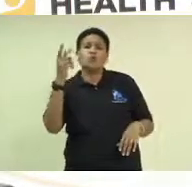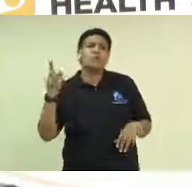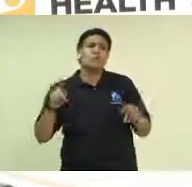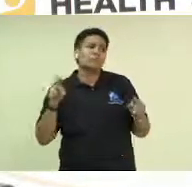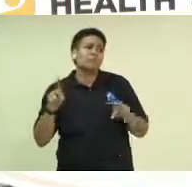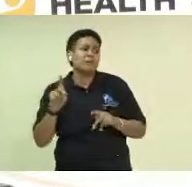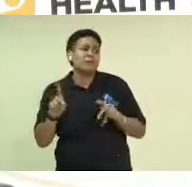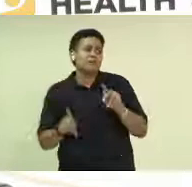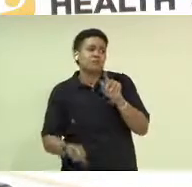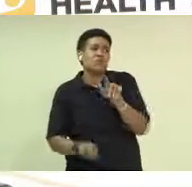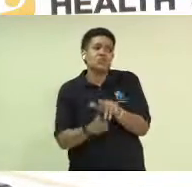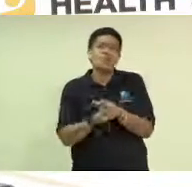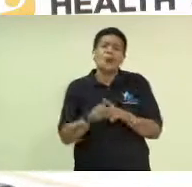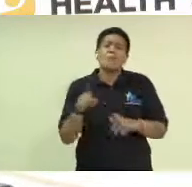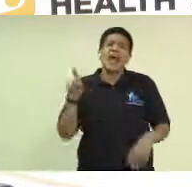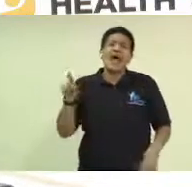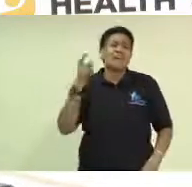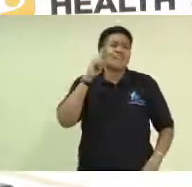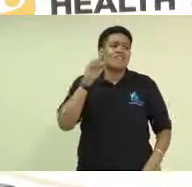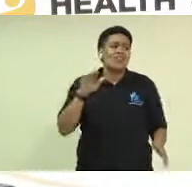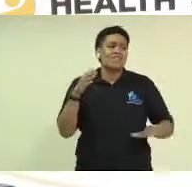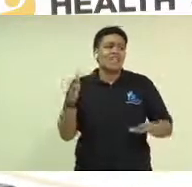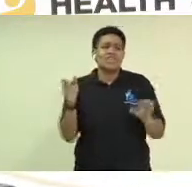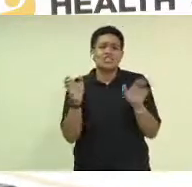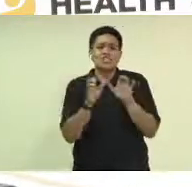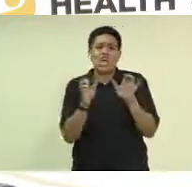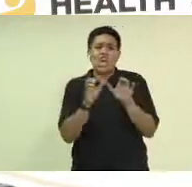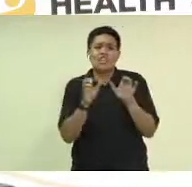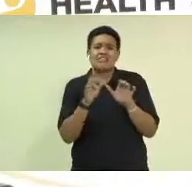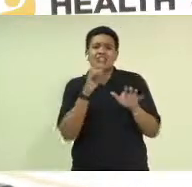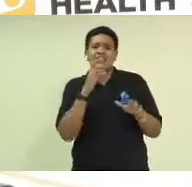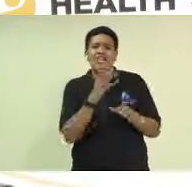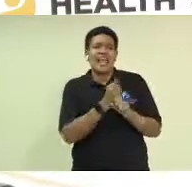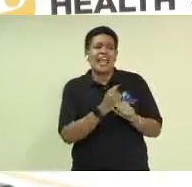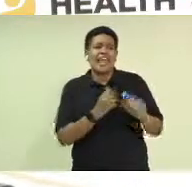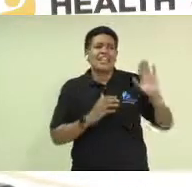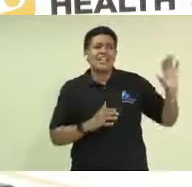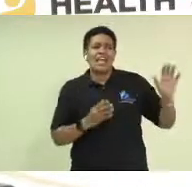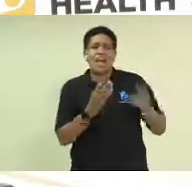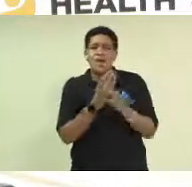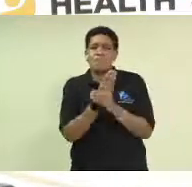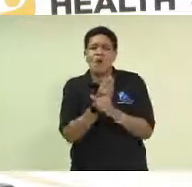individuals, persons turn up asking for the death certificate in order to inherit the